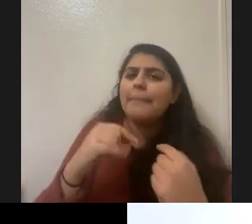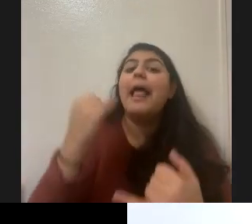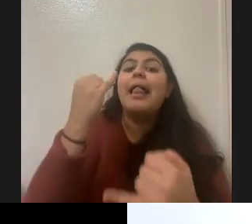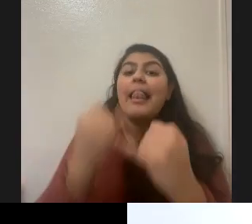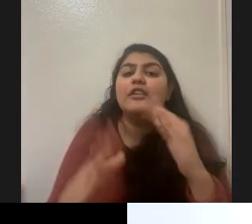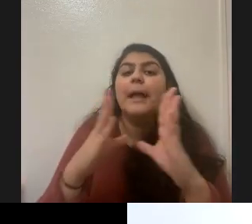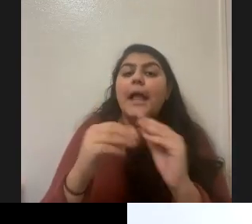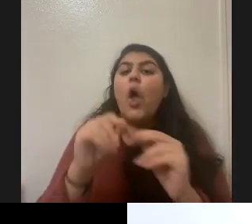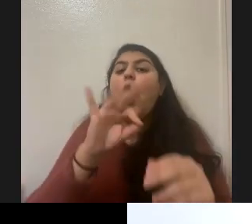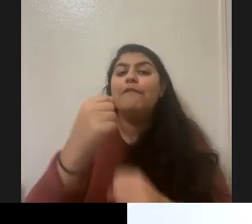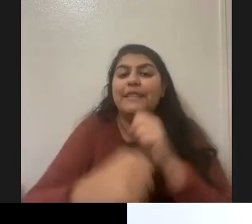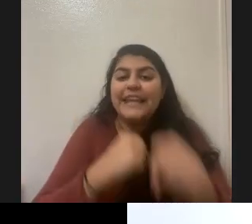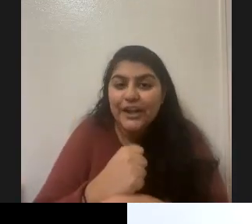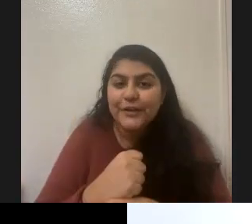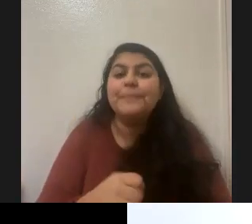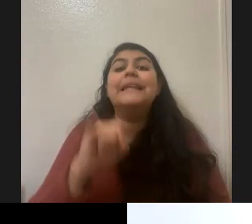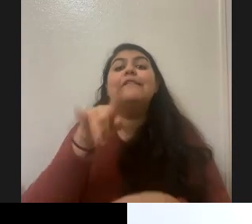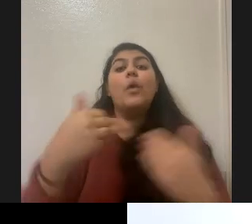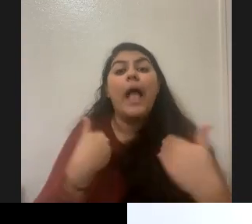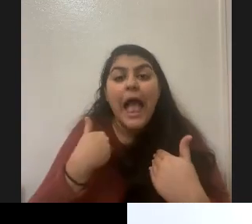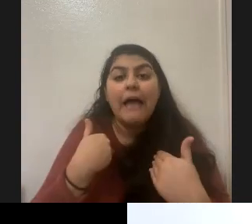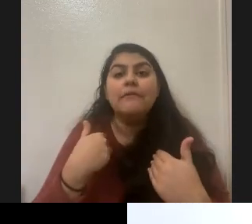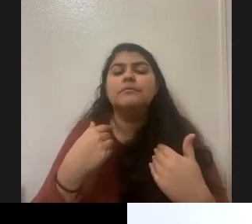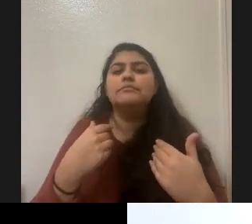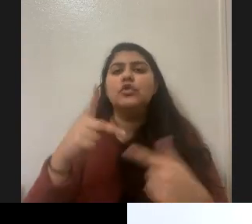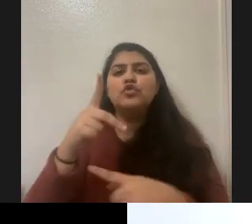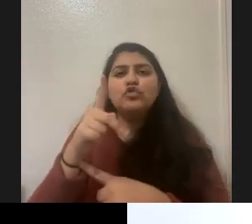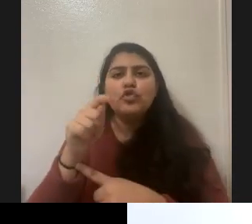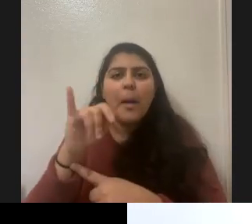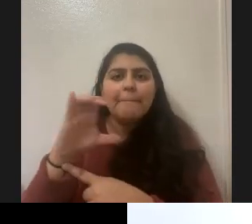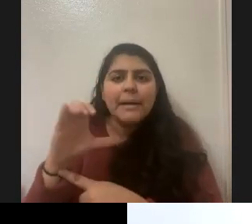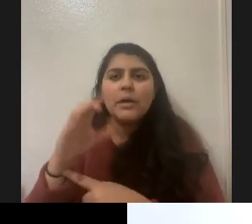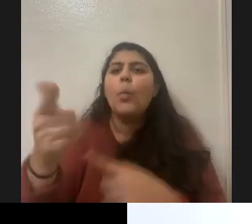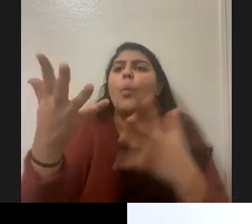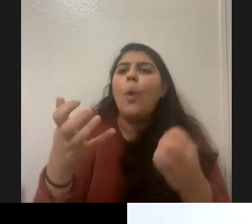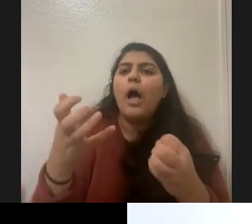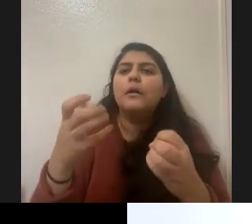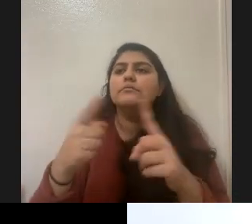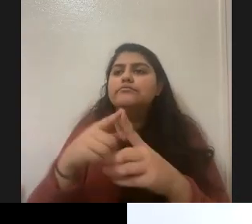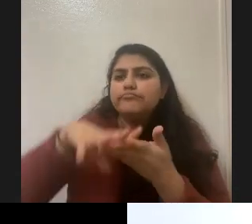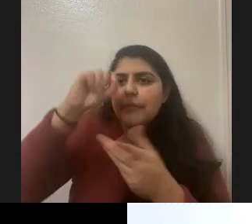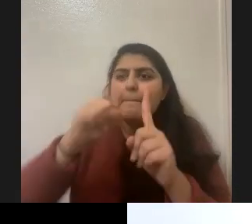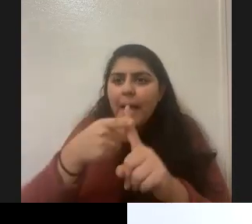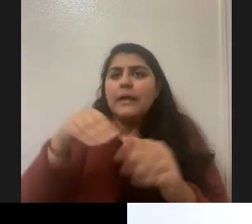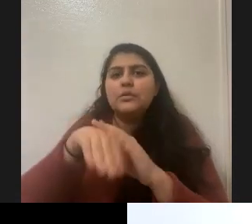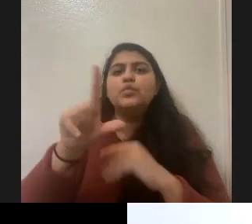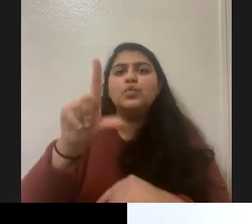year. If you have a topic that you hope will get covered in 2024, email me,